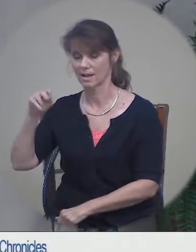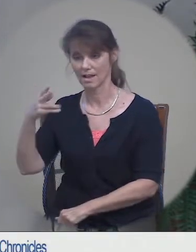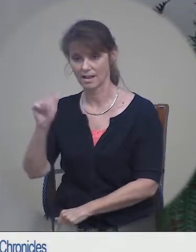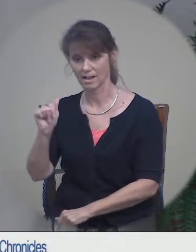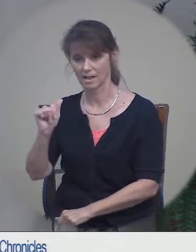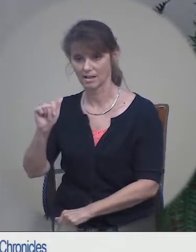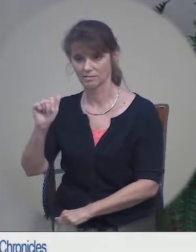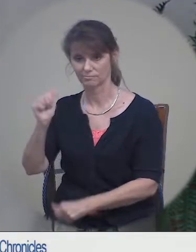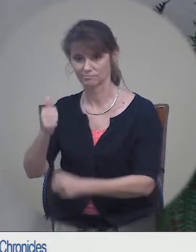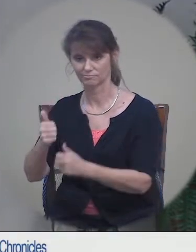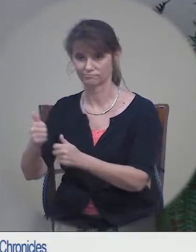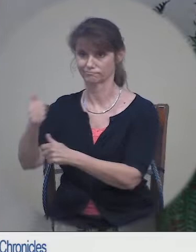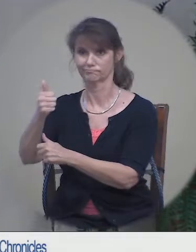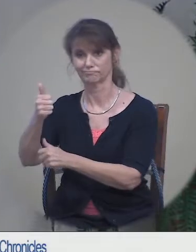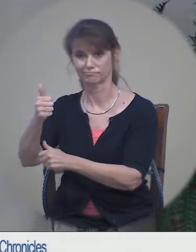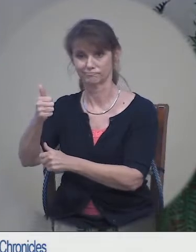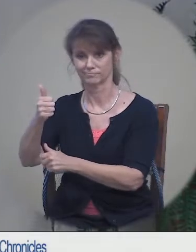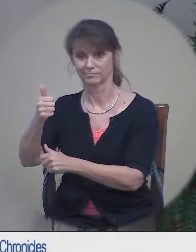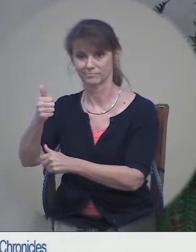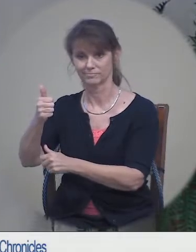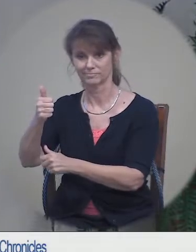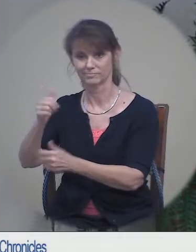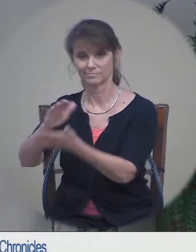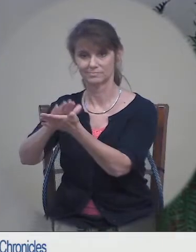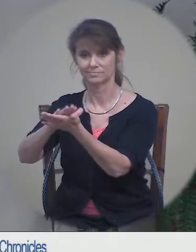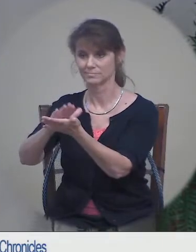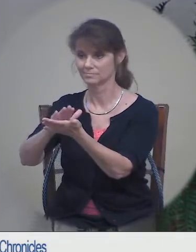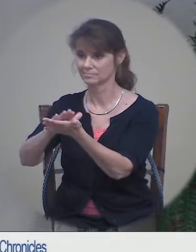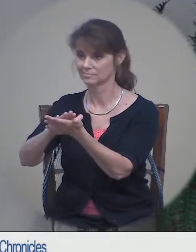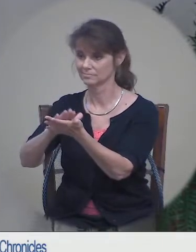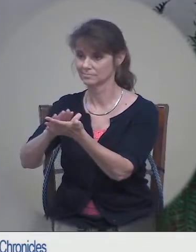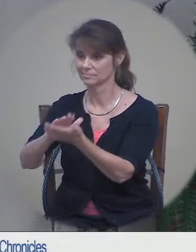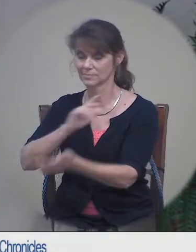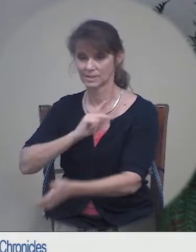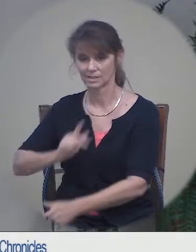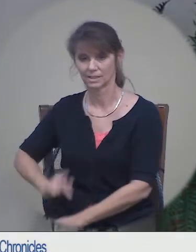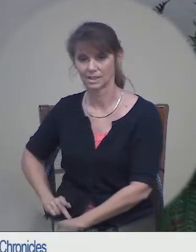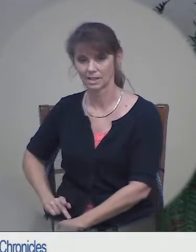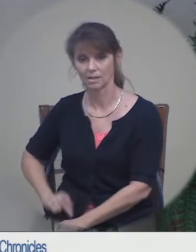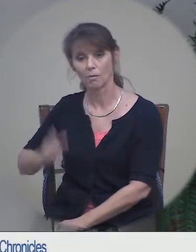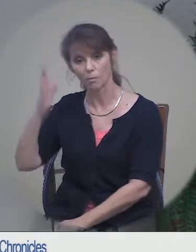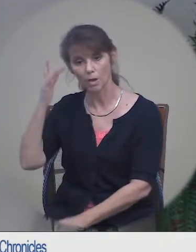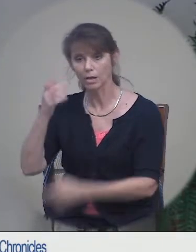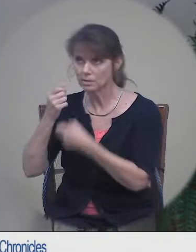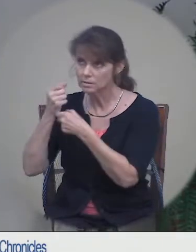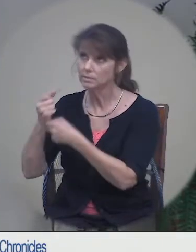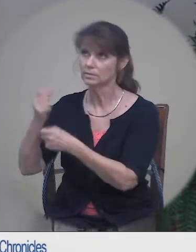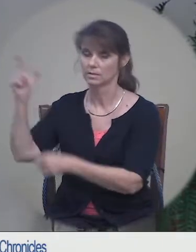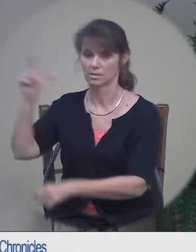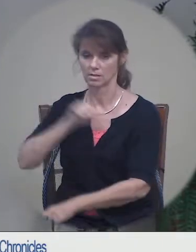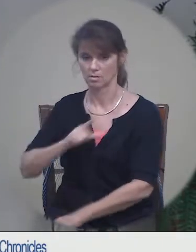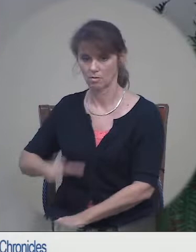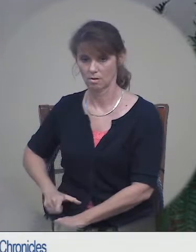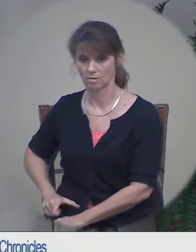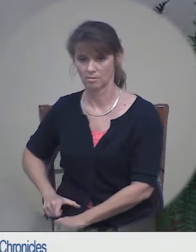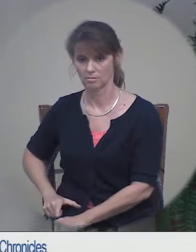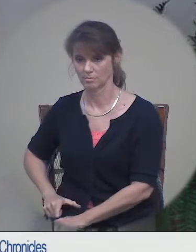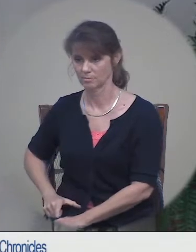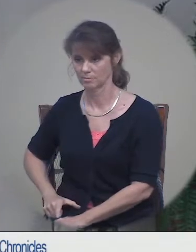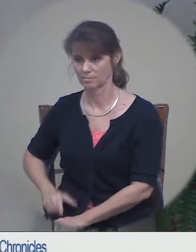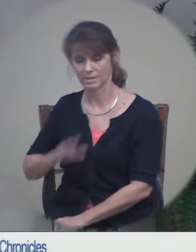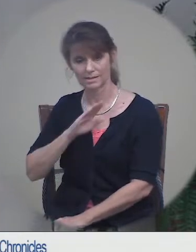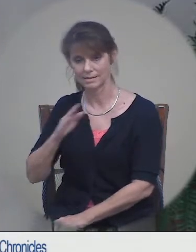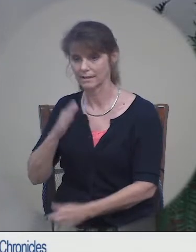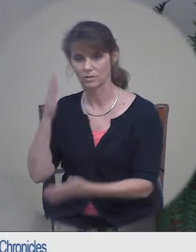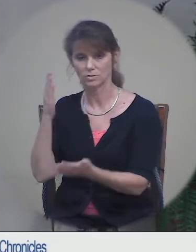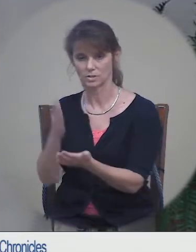And he's just worthy of our emulation. Because he clung to the Lord, he did not desist from following